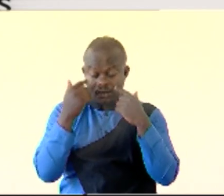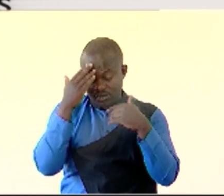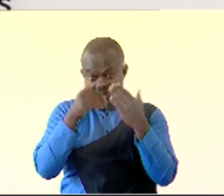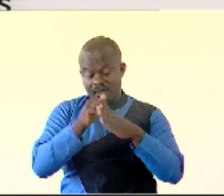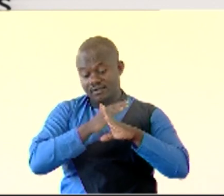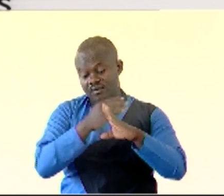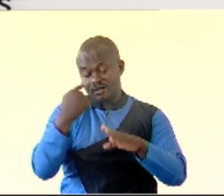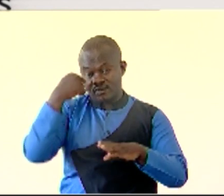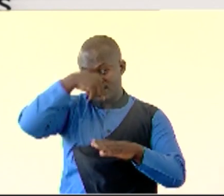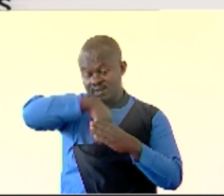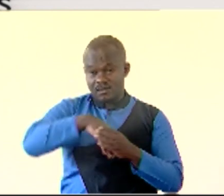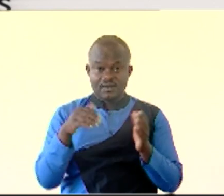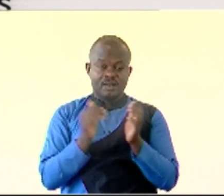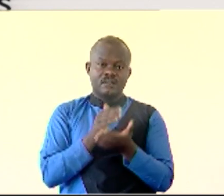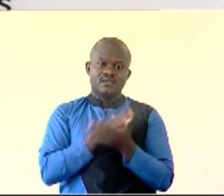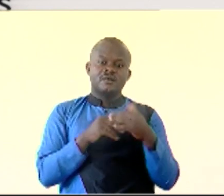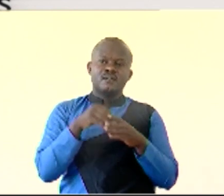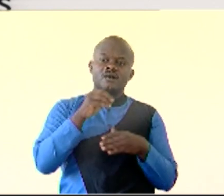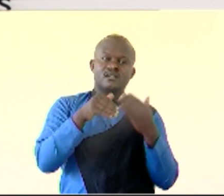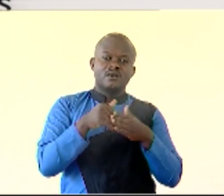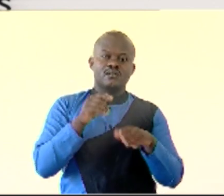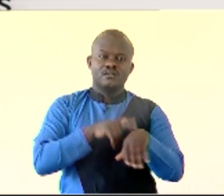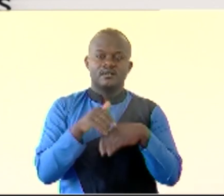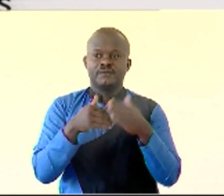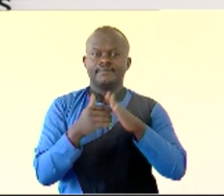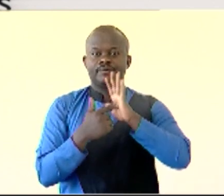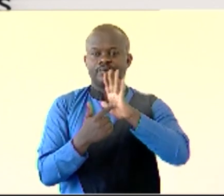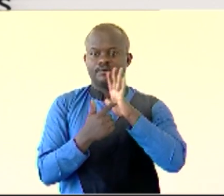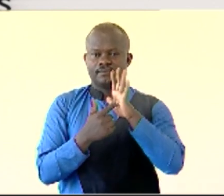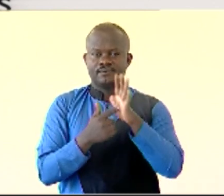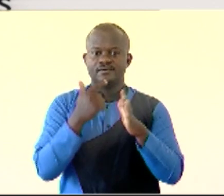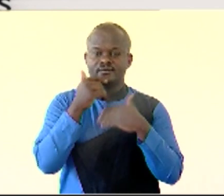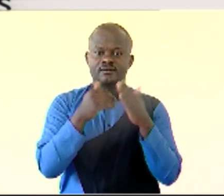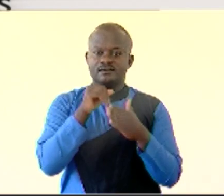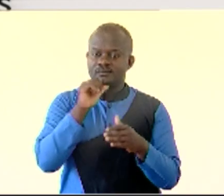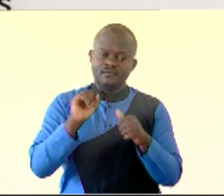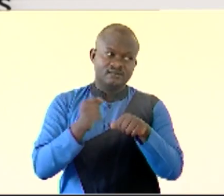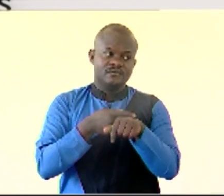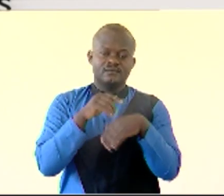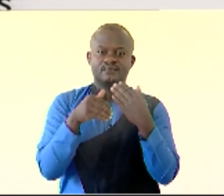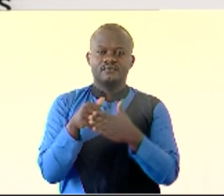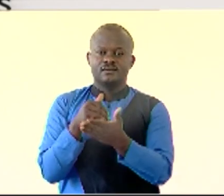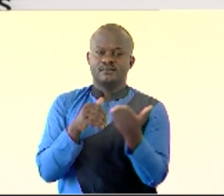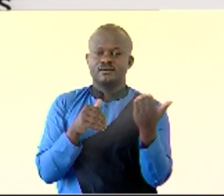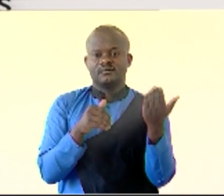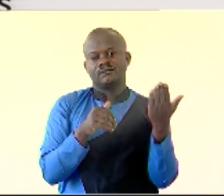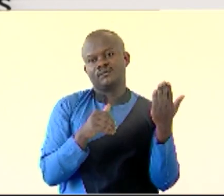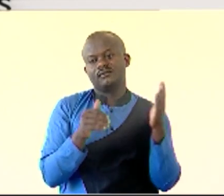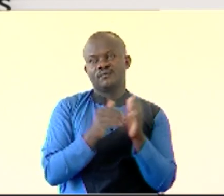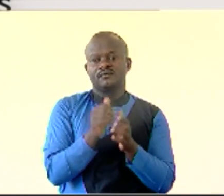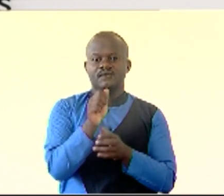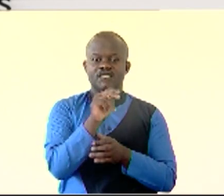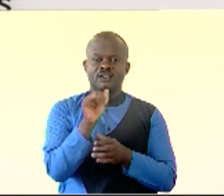enzymes. And I know some of you, when I mention about the word enzyme, it is not your first time to hear the word enzyme. Enzymes are